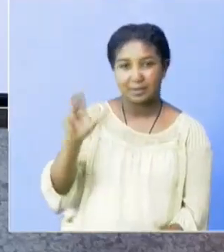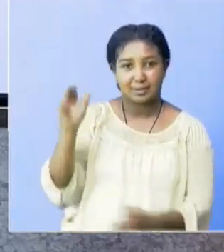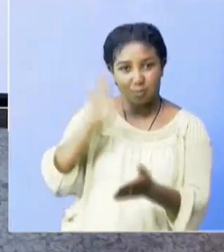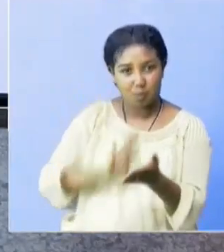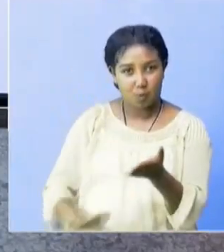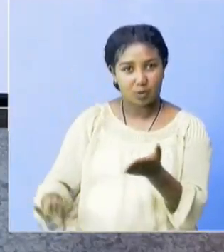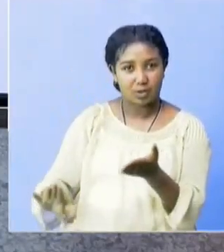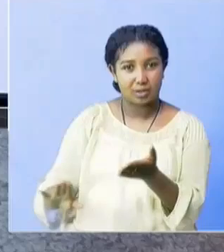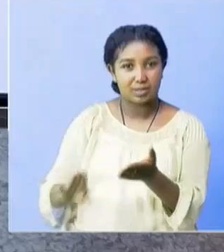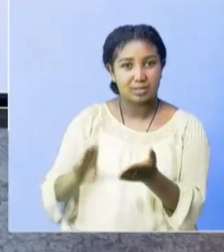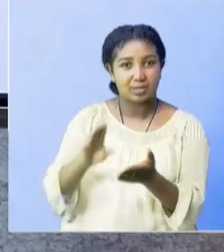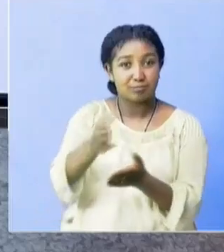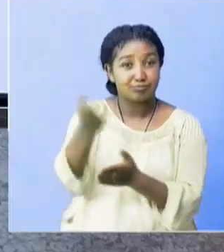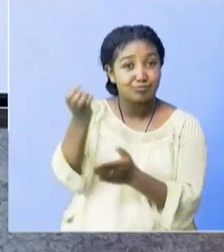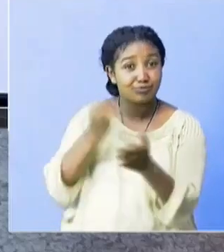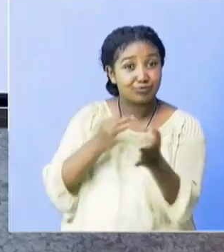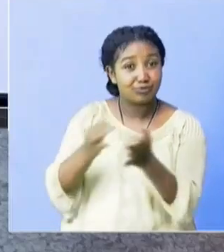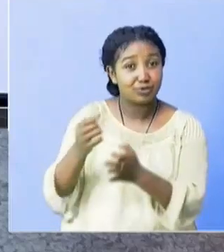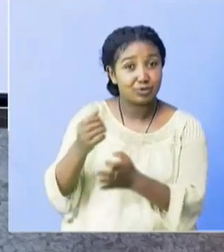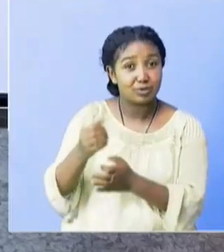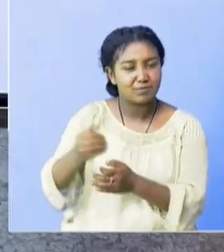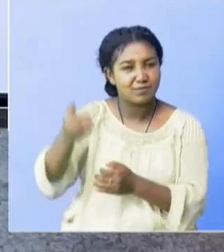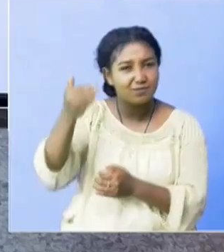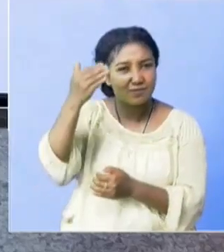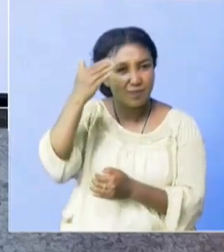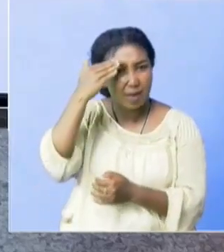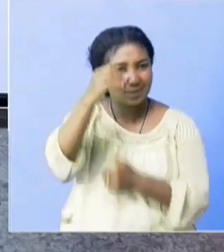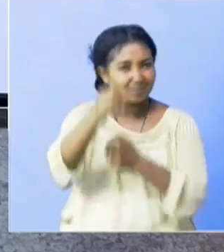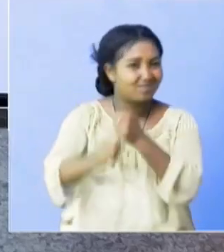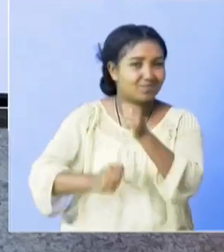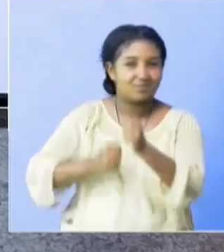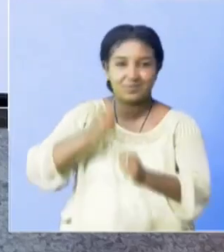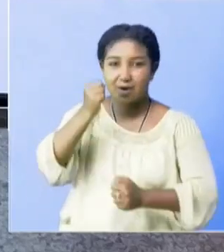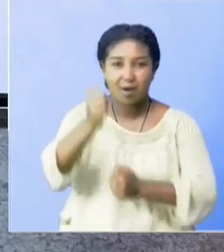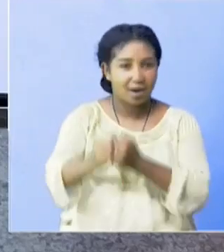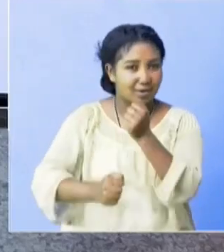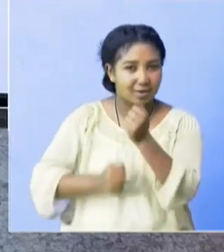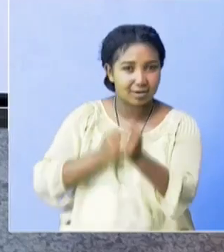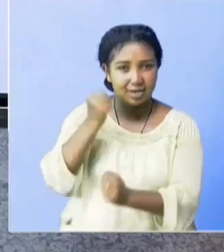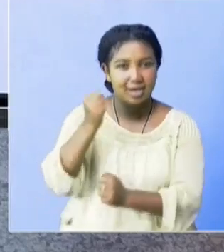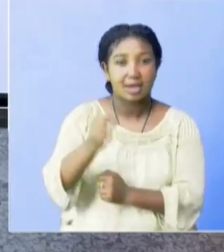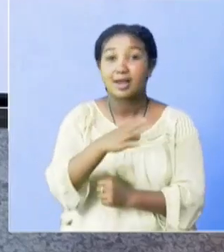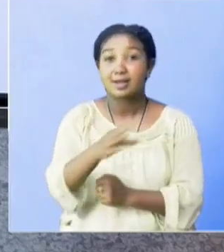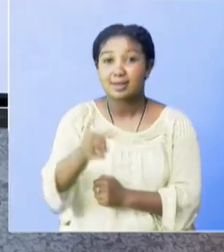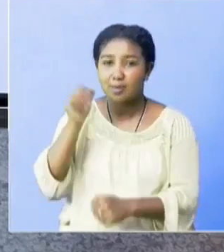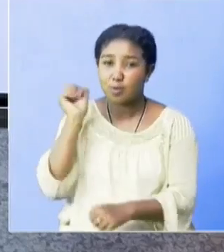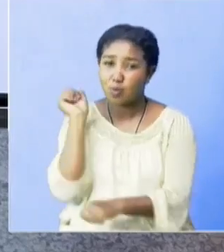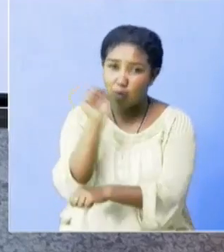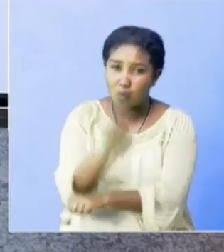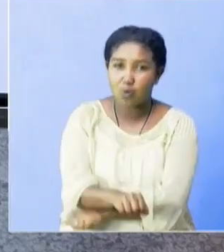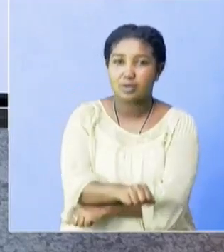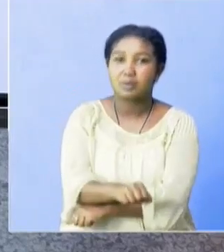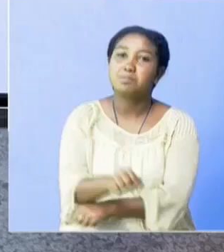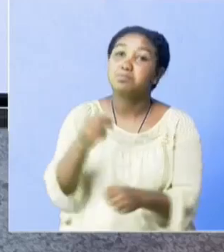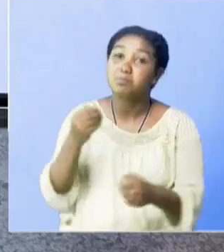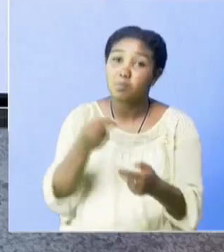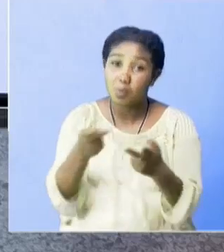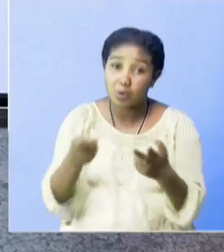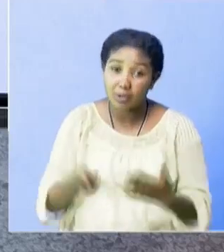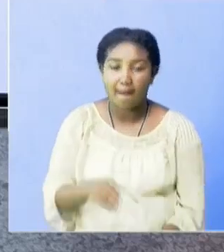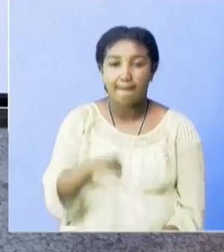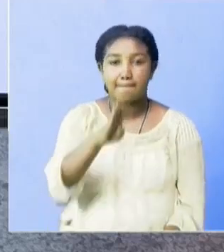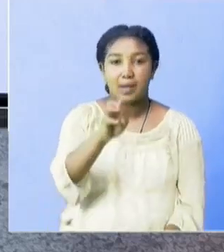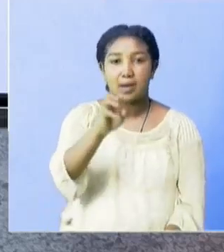1973. He is, as I told you before, he is a famous runner. And also he won Berlin